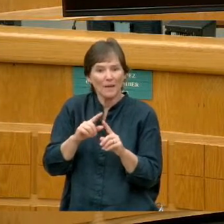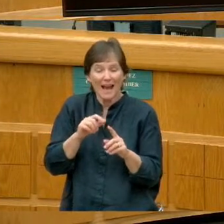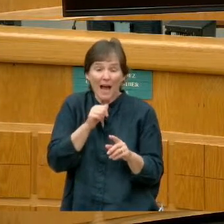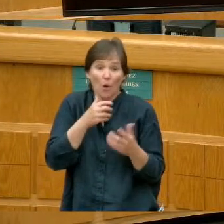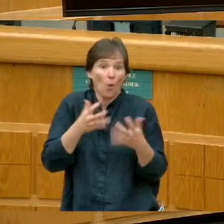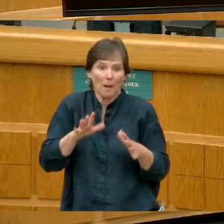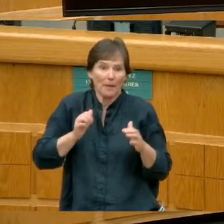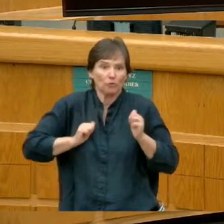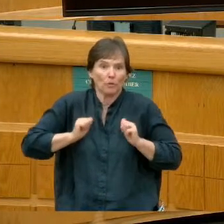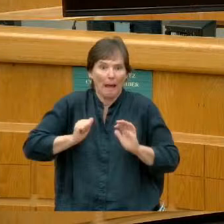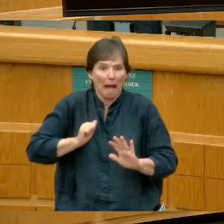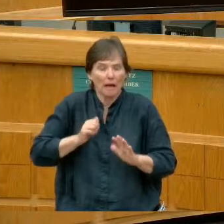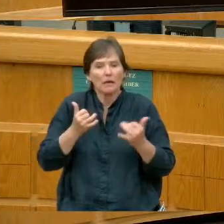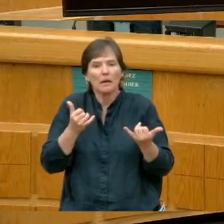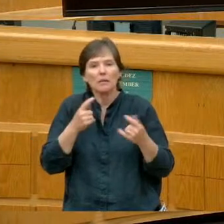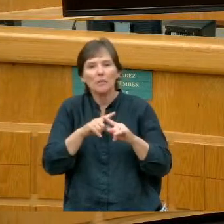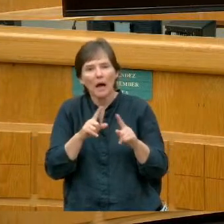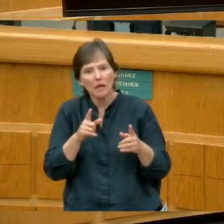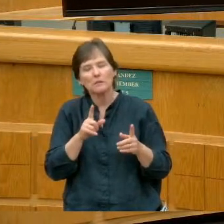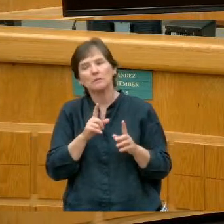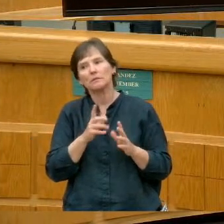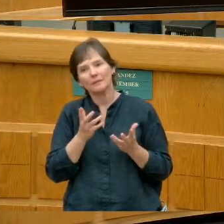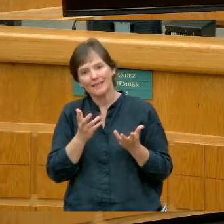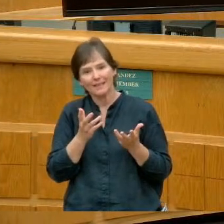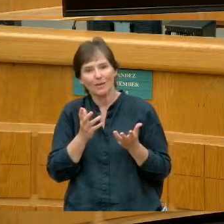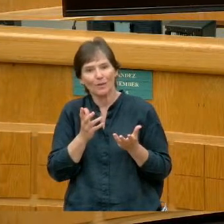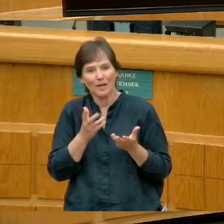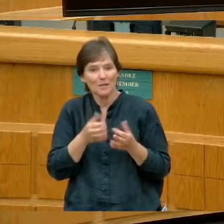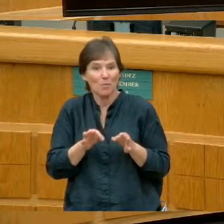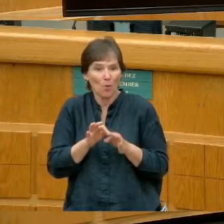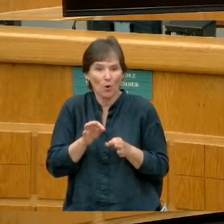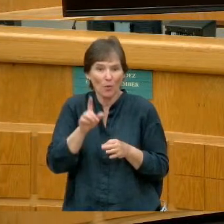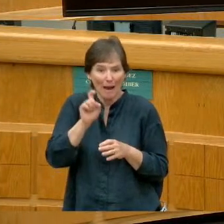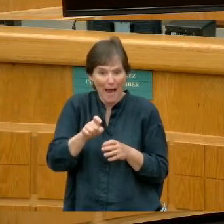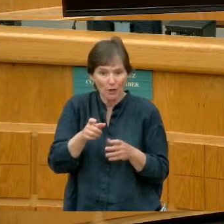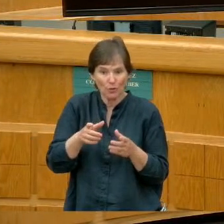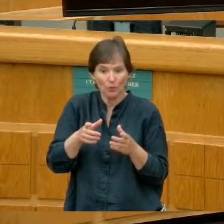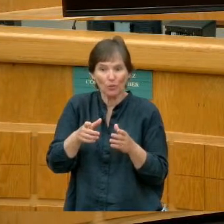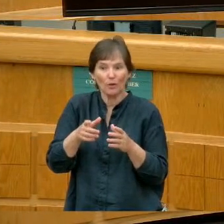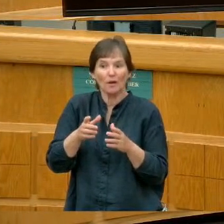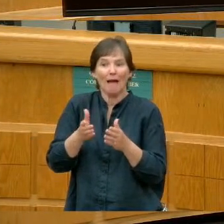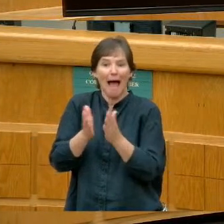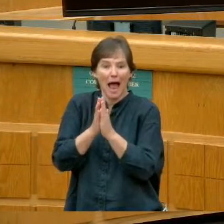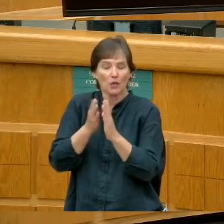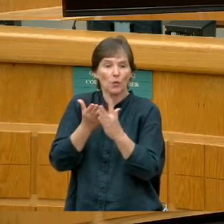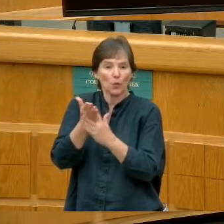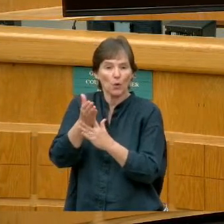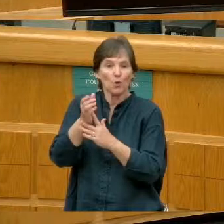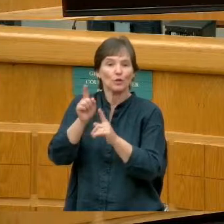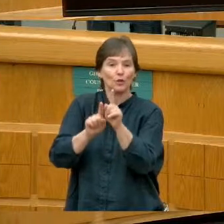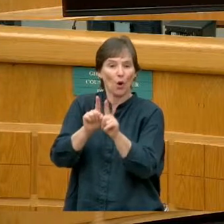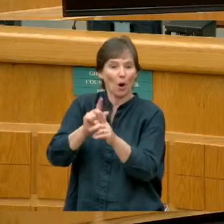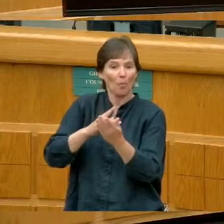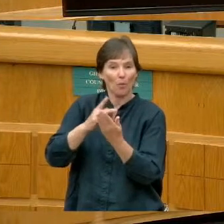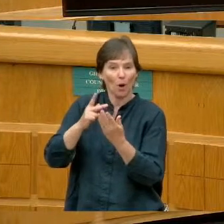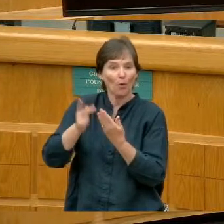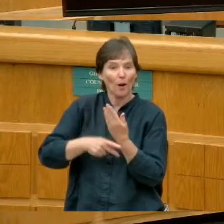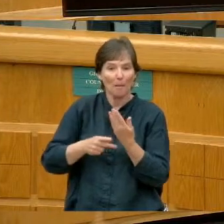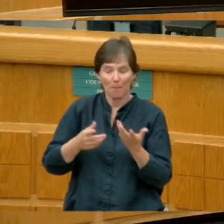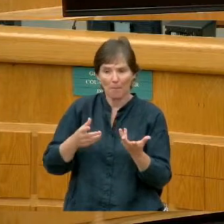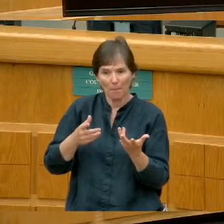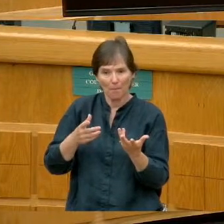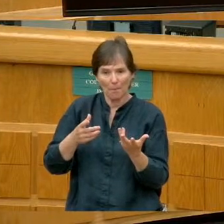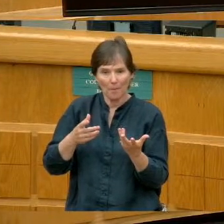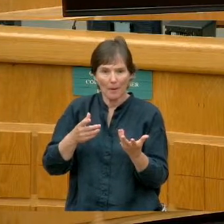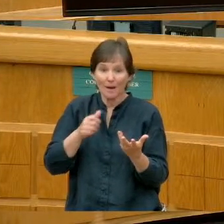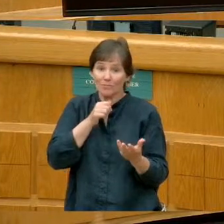dramatic, but I have been asked many times today what we place star requests for, and I promised you that I would not lie to you.